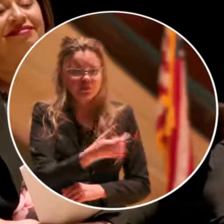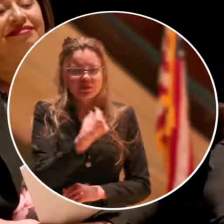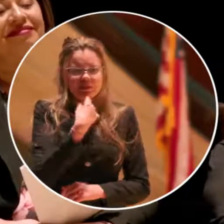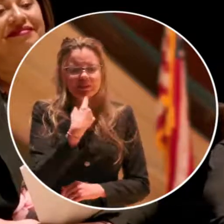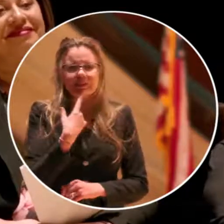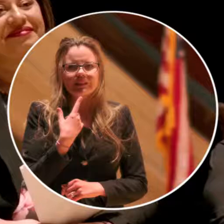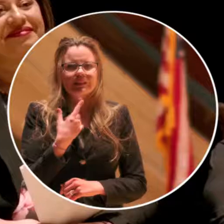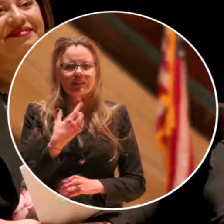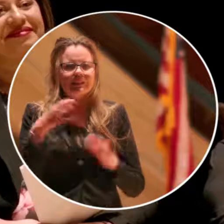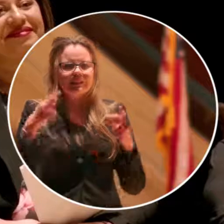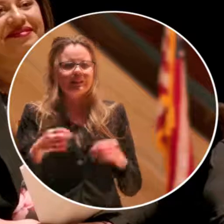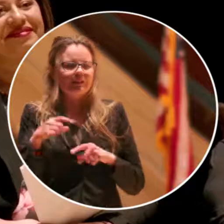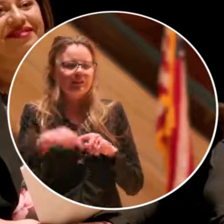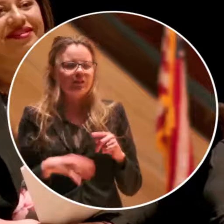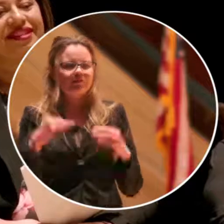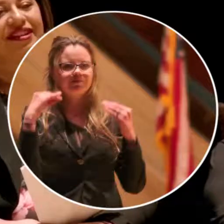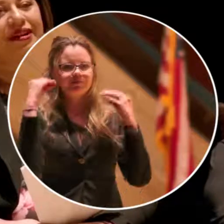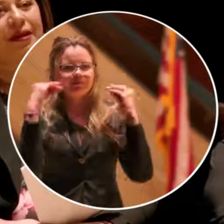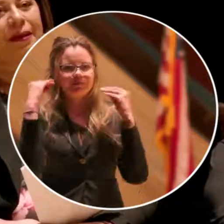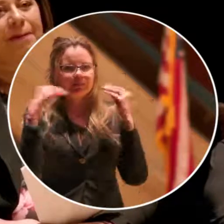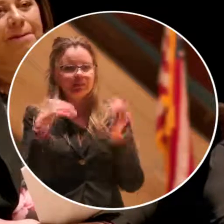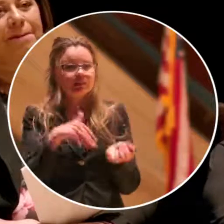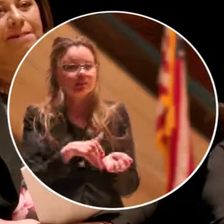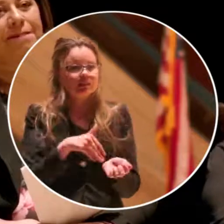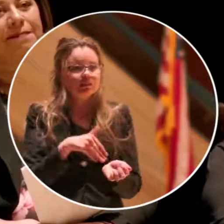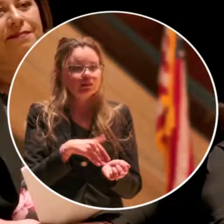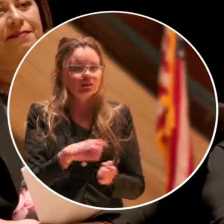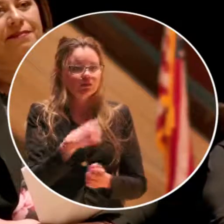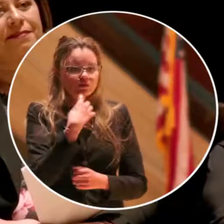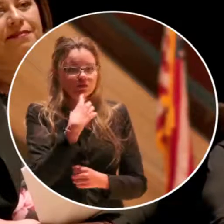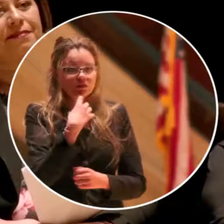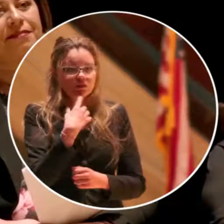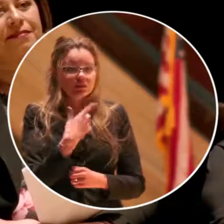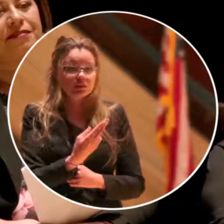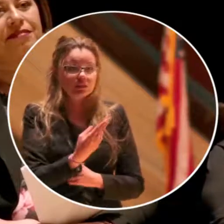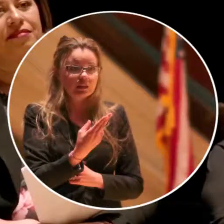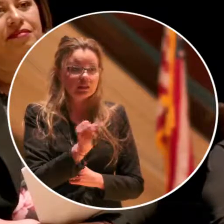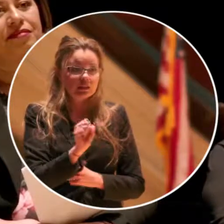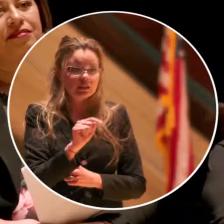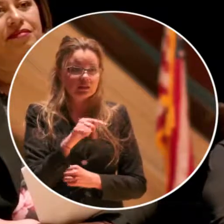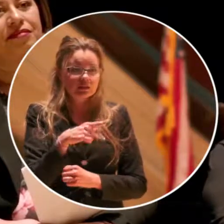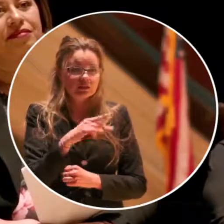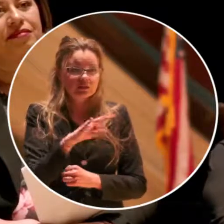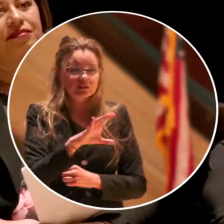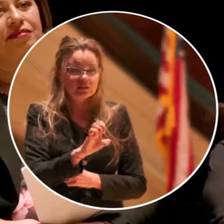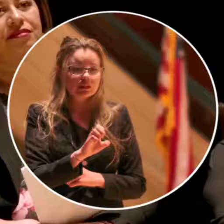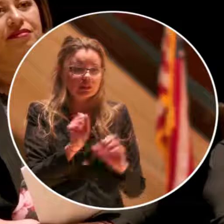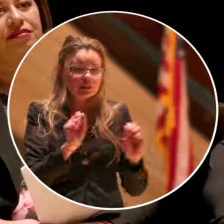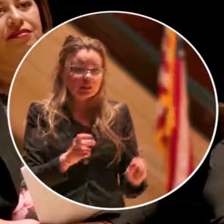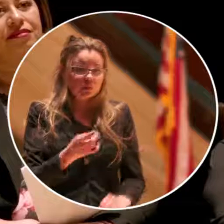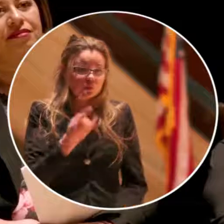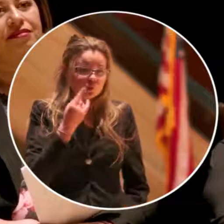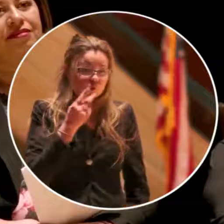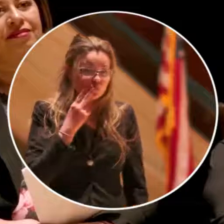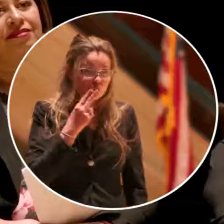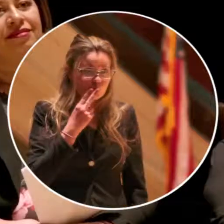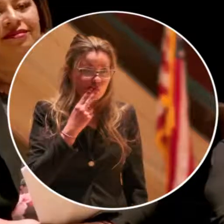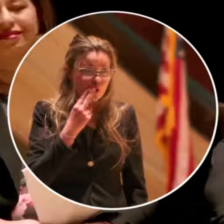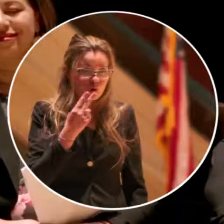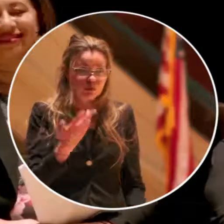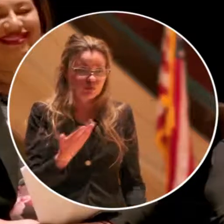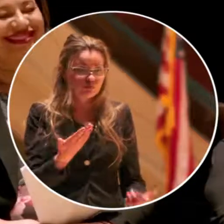Dr. Schuster made the decision easy when he told her that in hospice, she could smoke as much as she wanted.